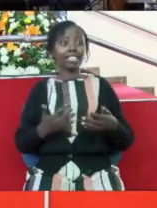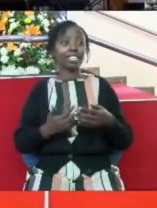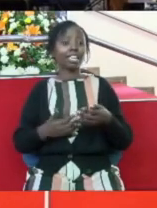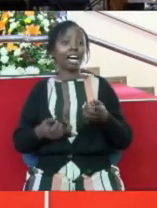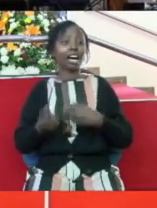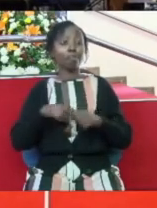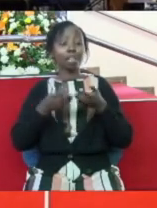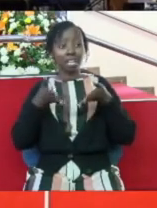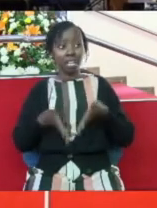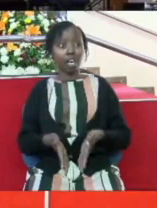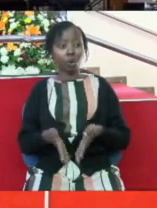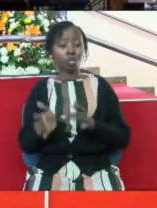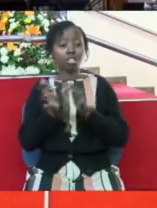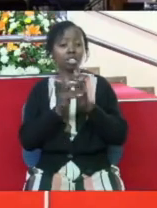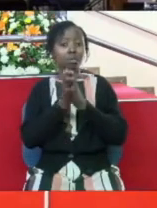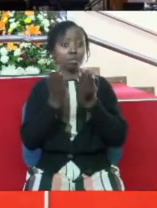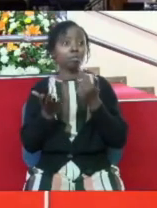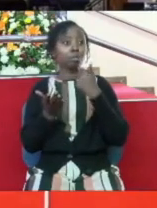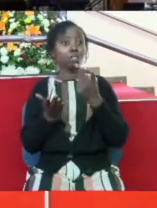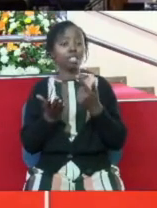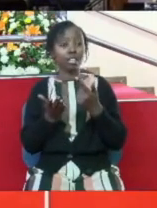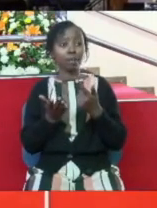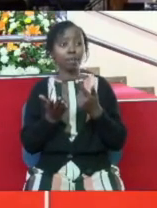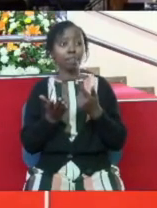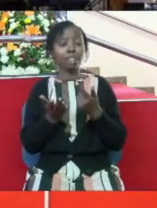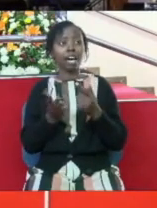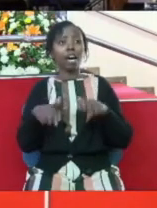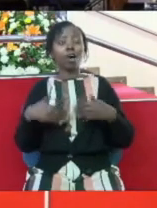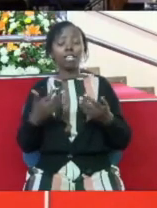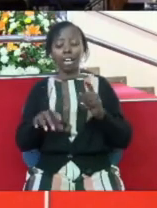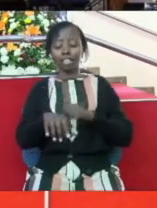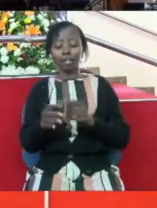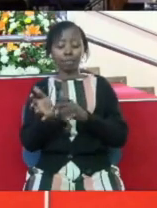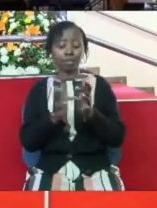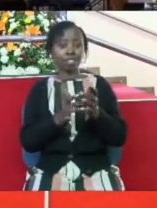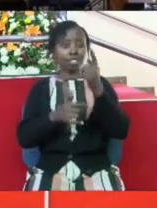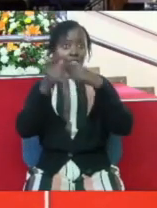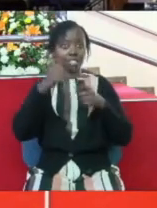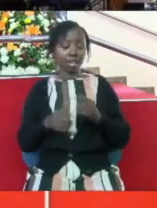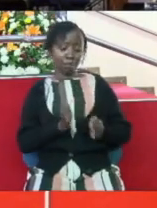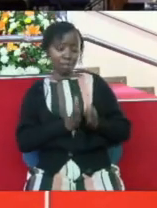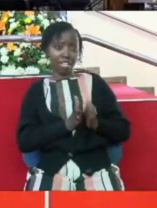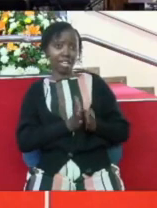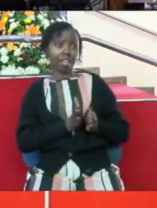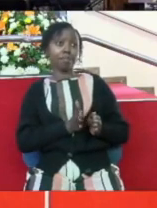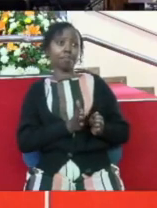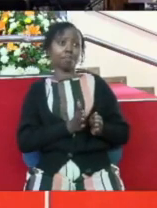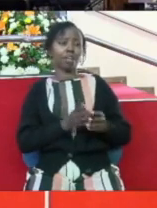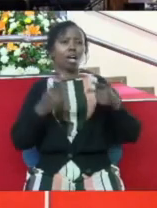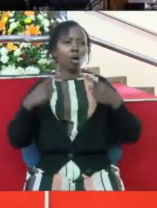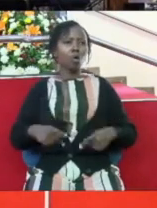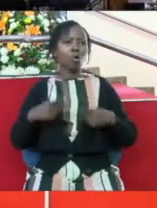says that as the coming of Christ draws nearer, kwa kurejea kwa Kristo inapokaribia, then people will